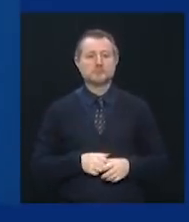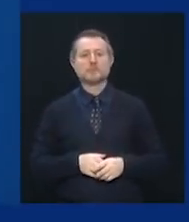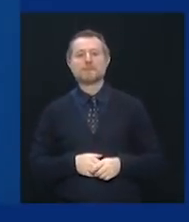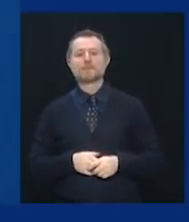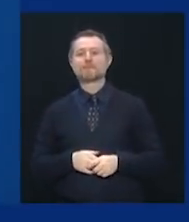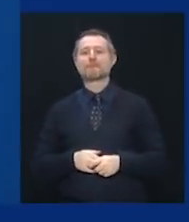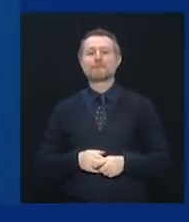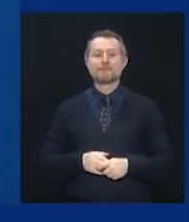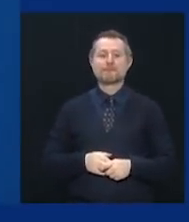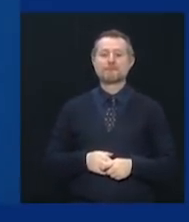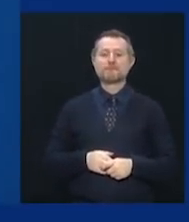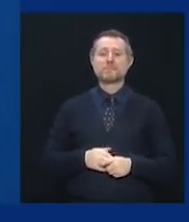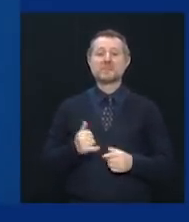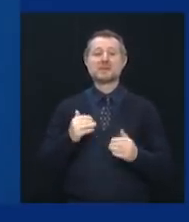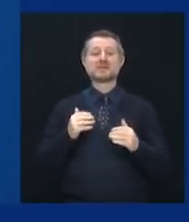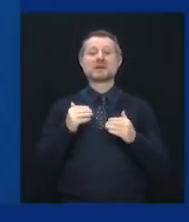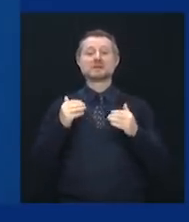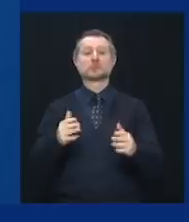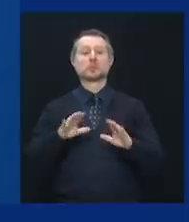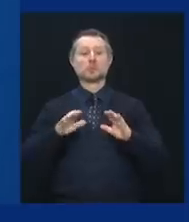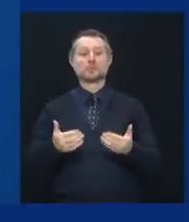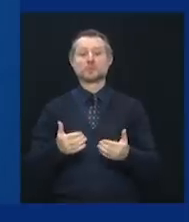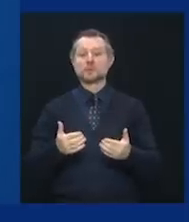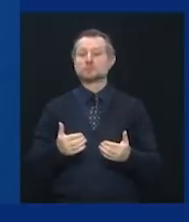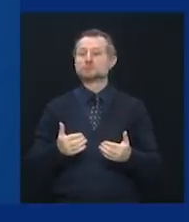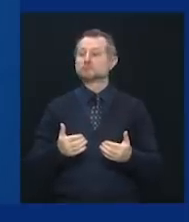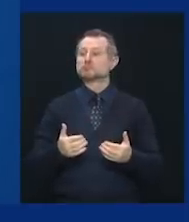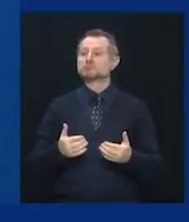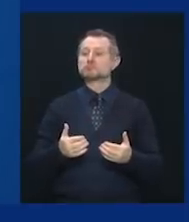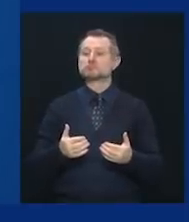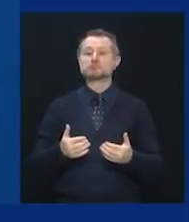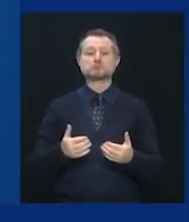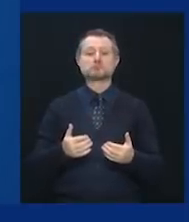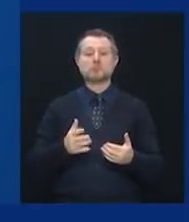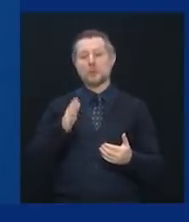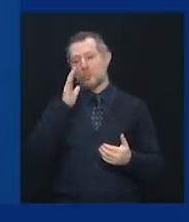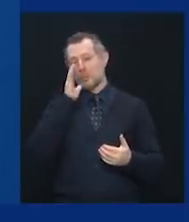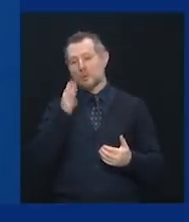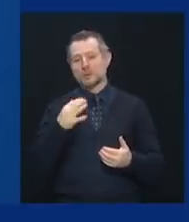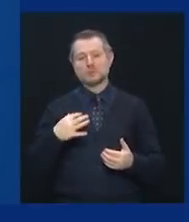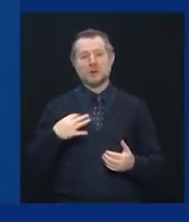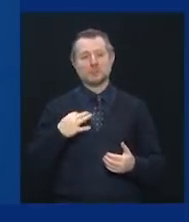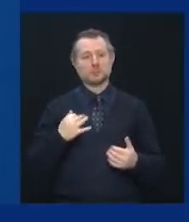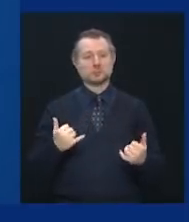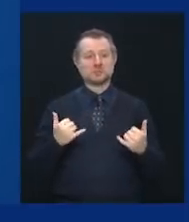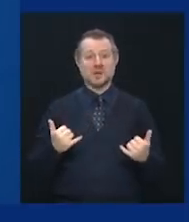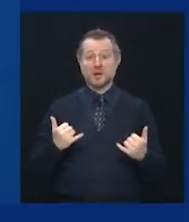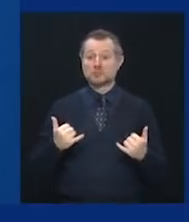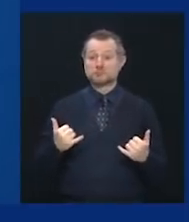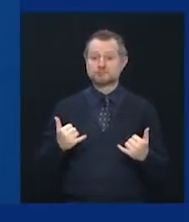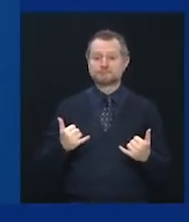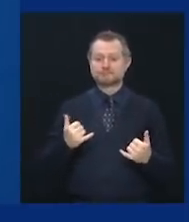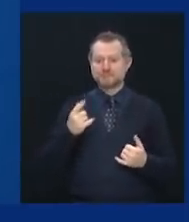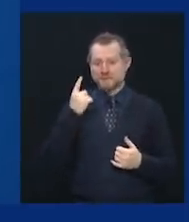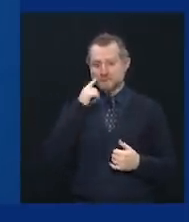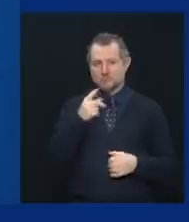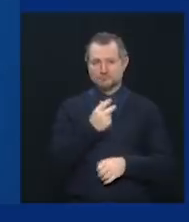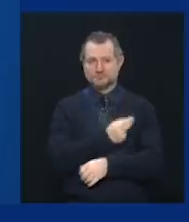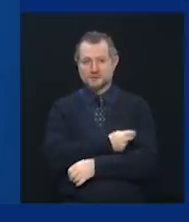The next groups that are open today for availability,